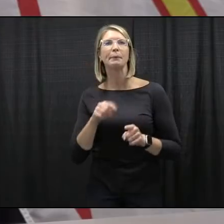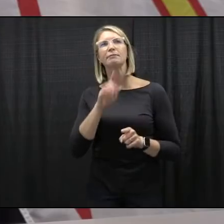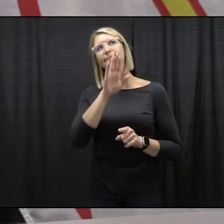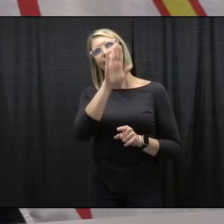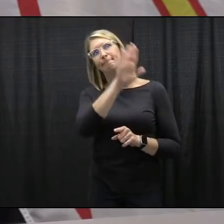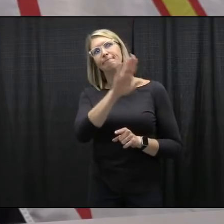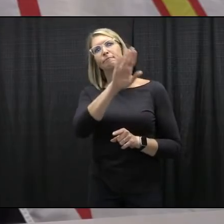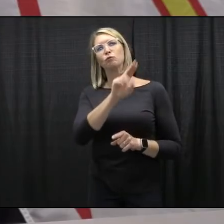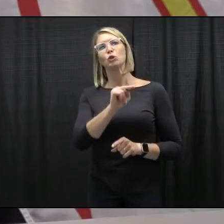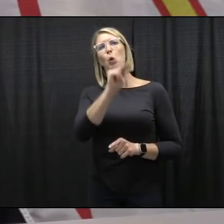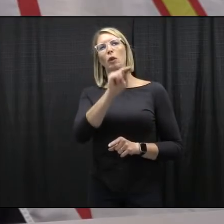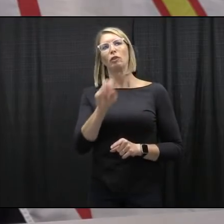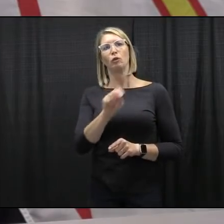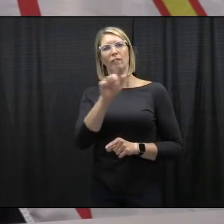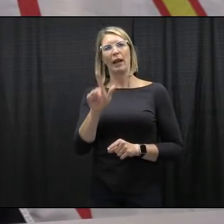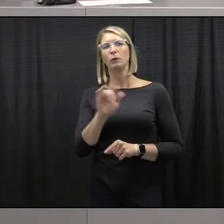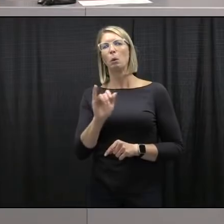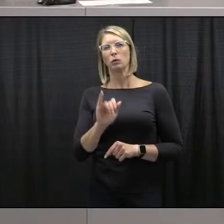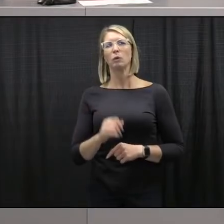Thank you.